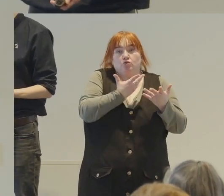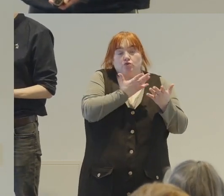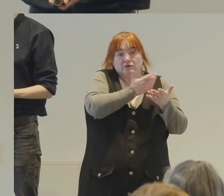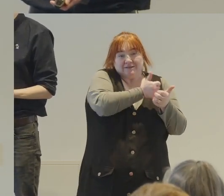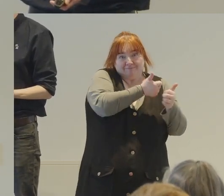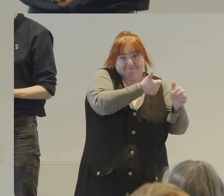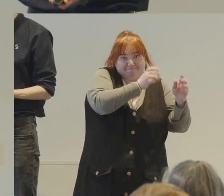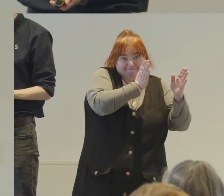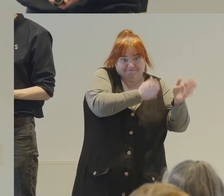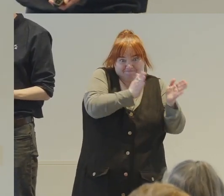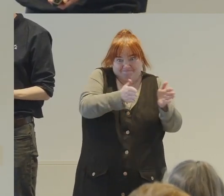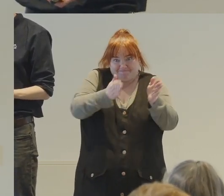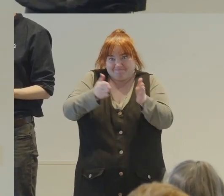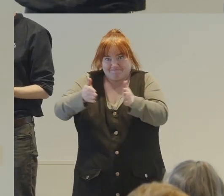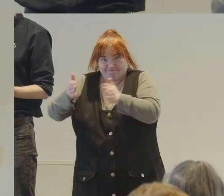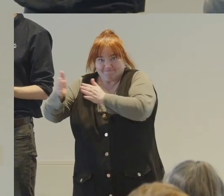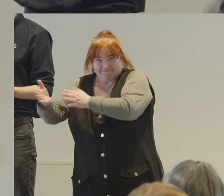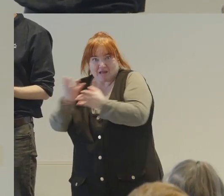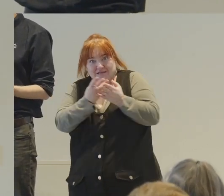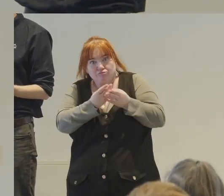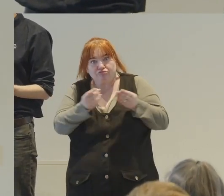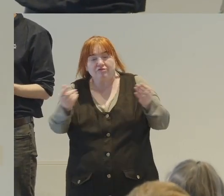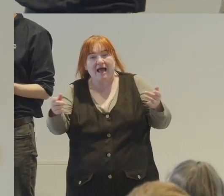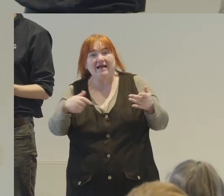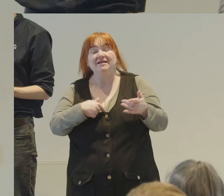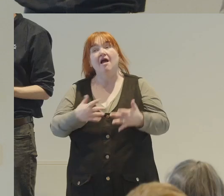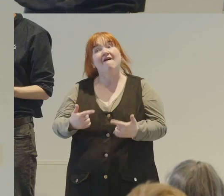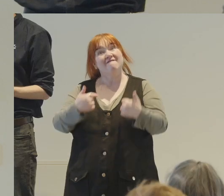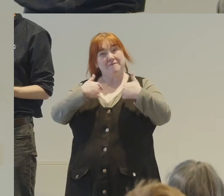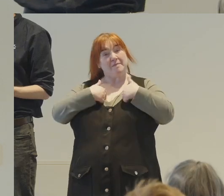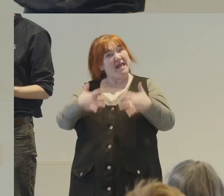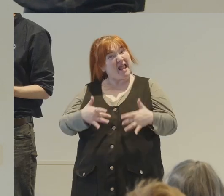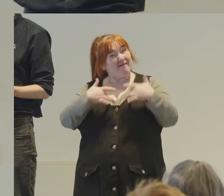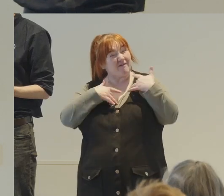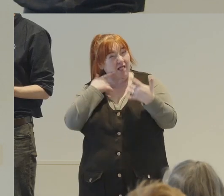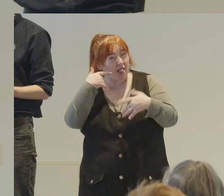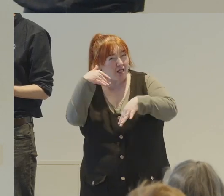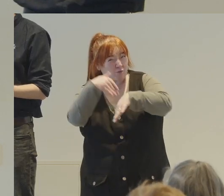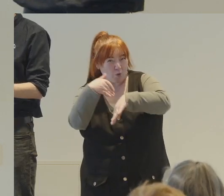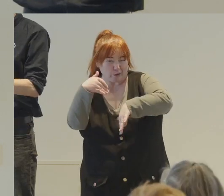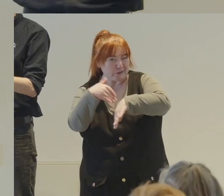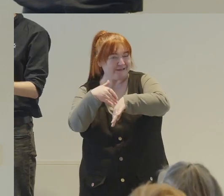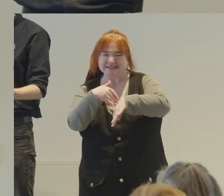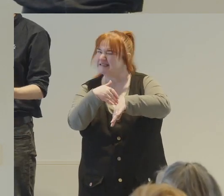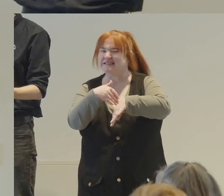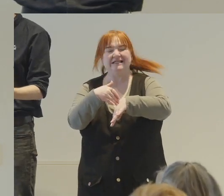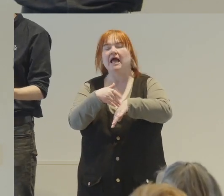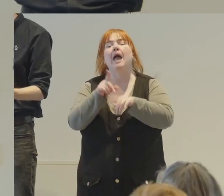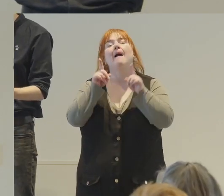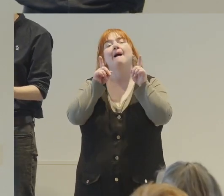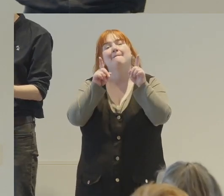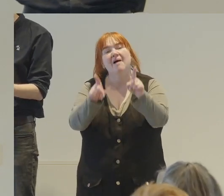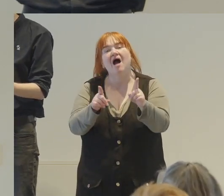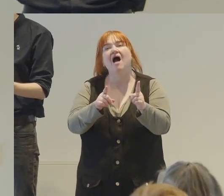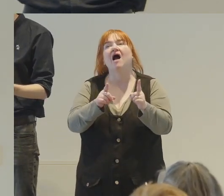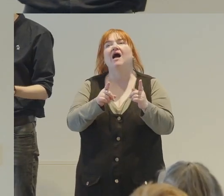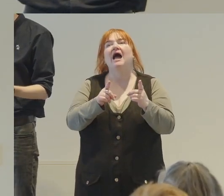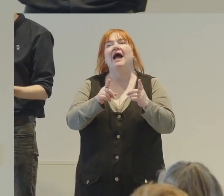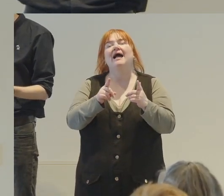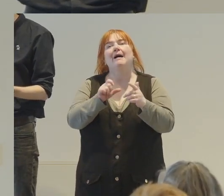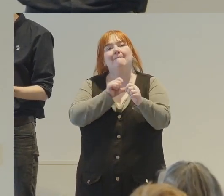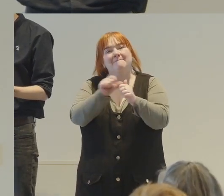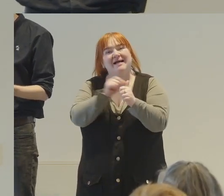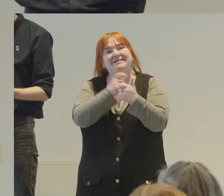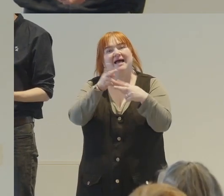fully within the letter of the law. It's not naughty. I think if you do just do it and not really tell